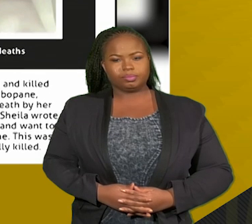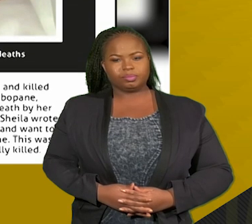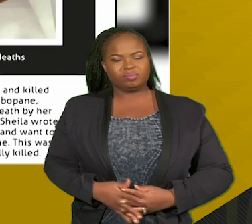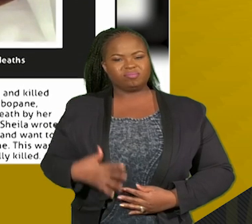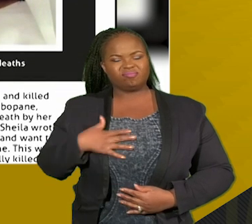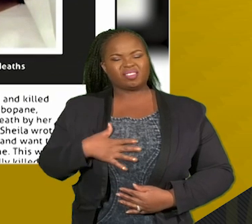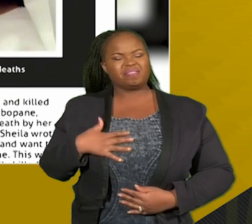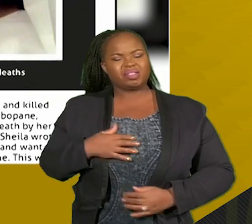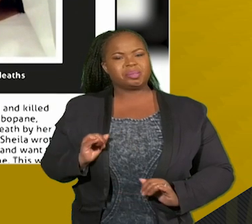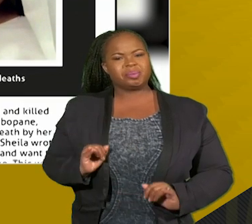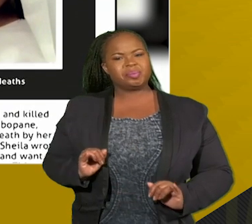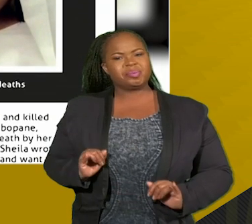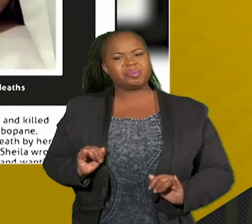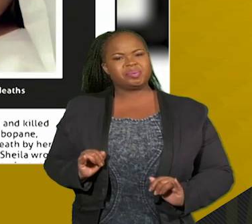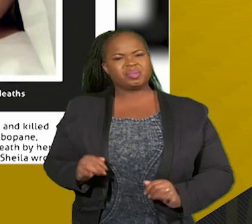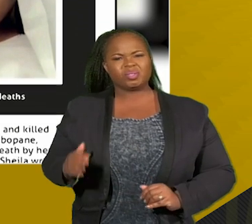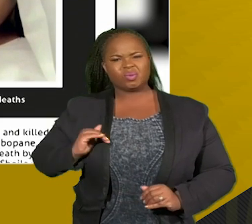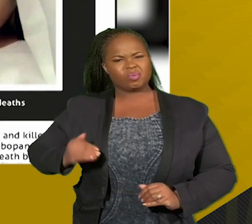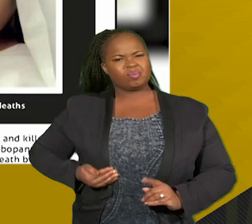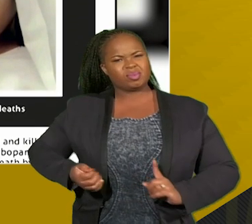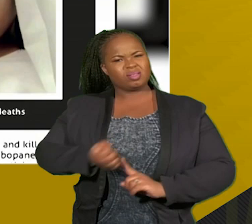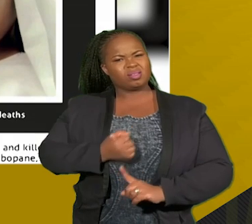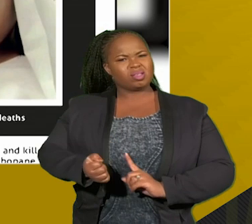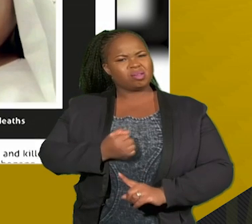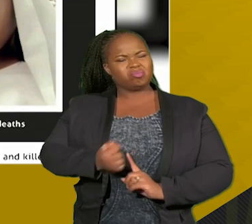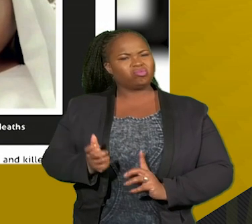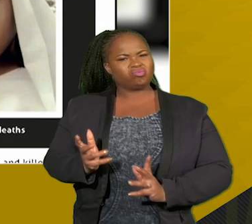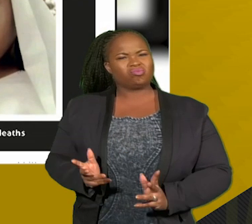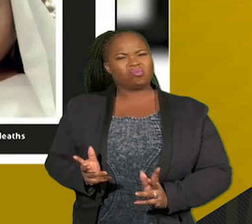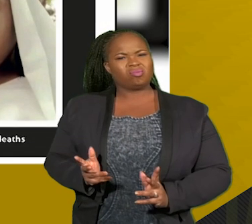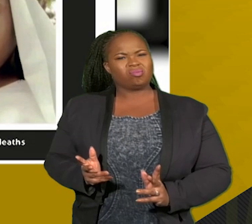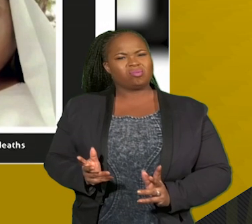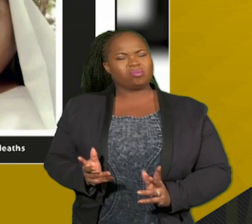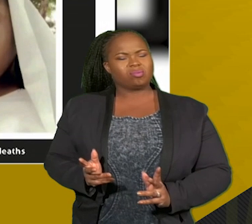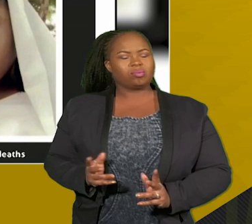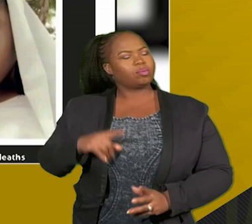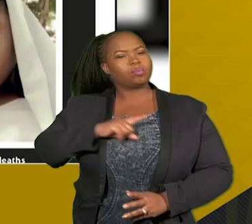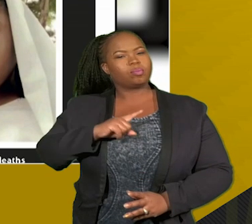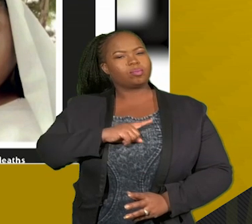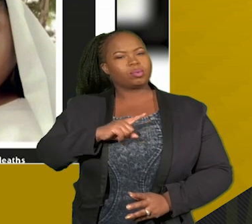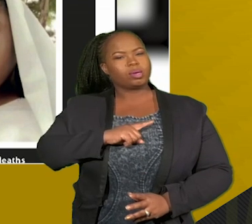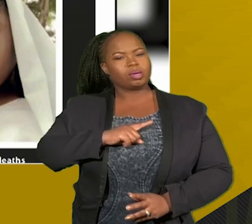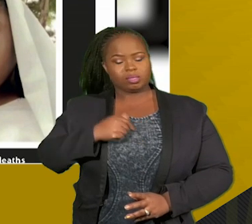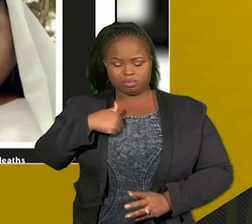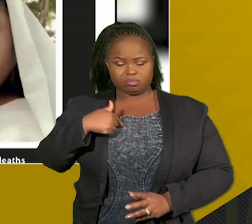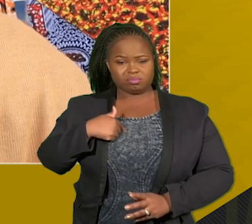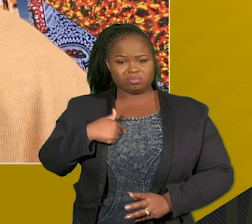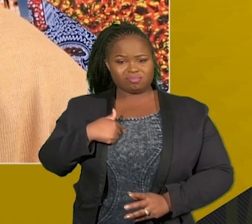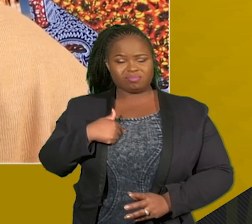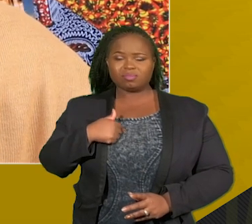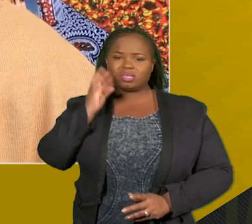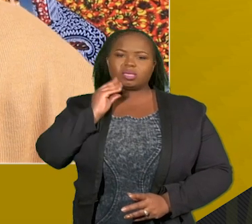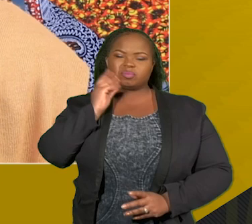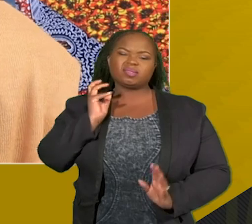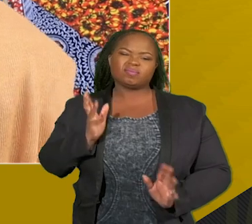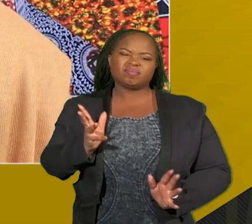I feel good. It's very bad for women to be abused. I'm a daughter, because like as an individual, I mean, I've been through